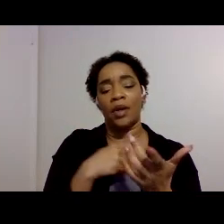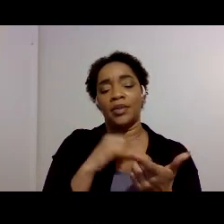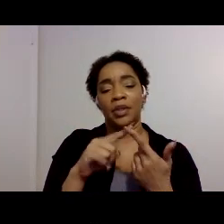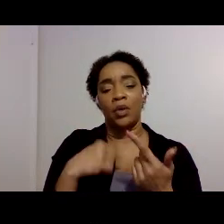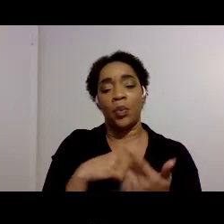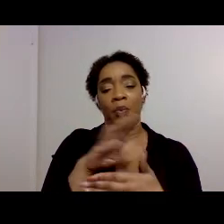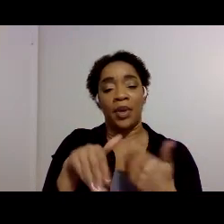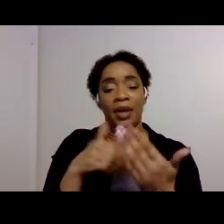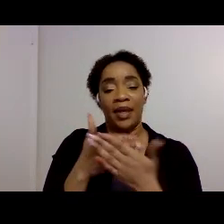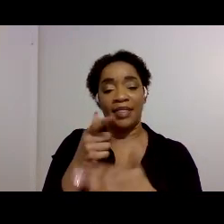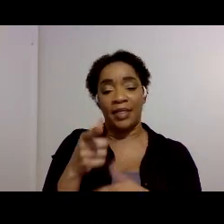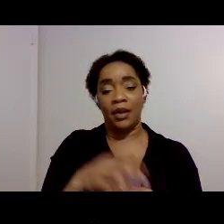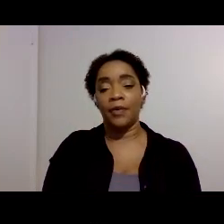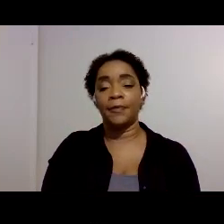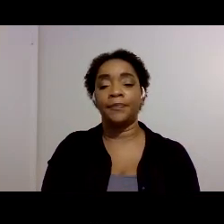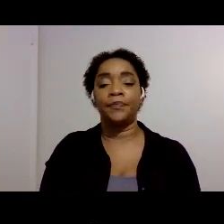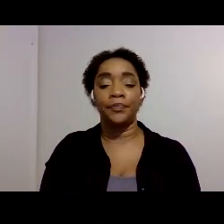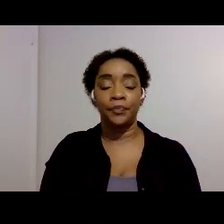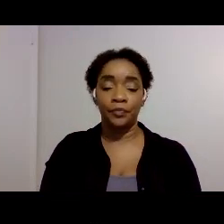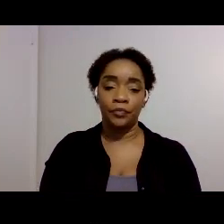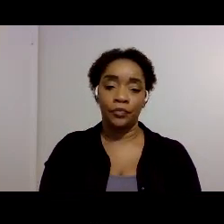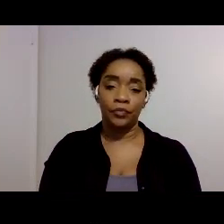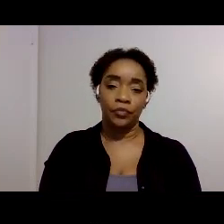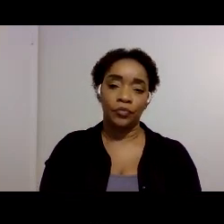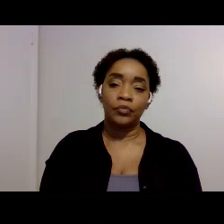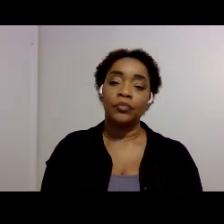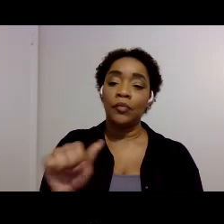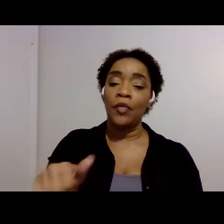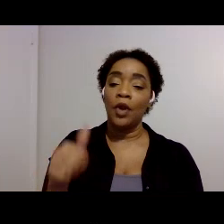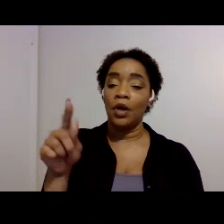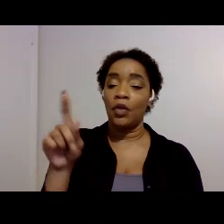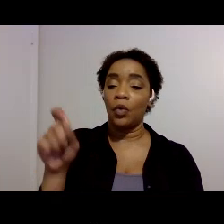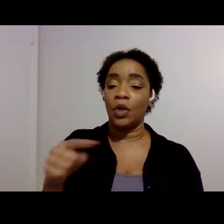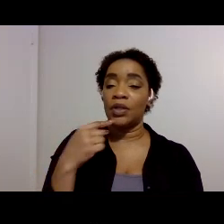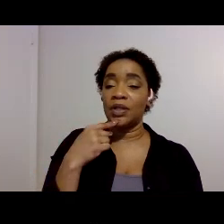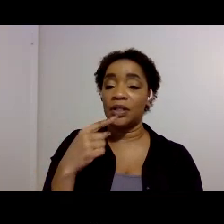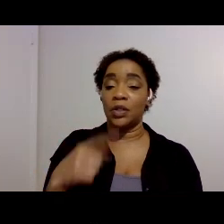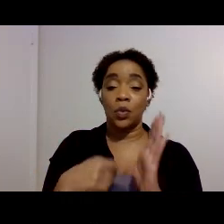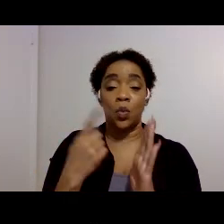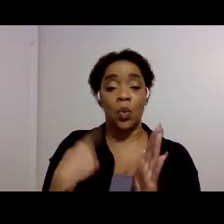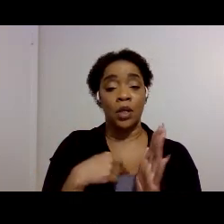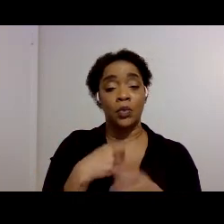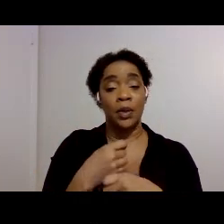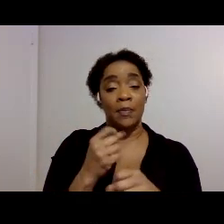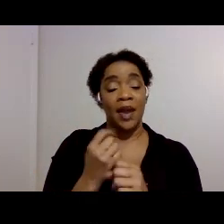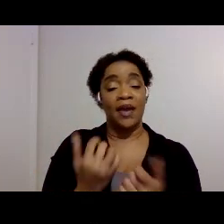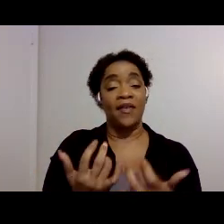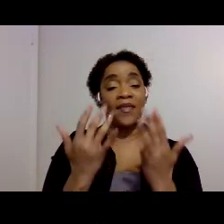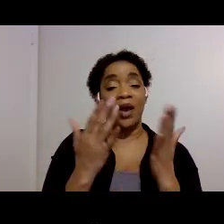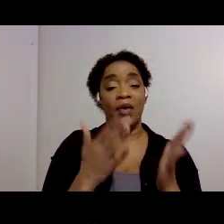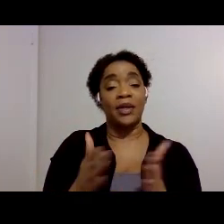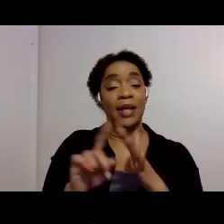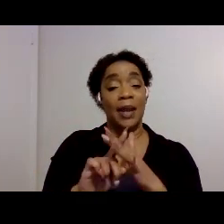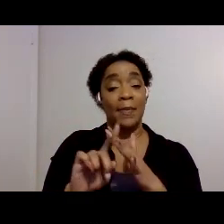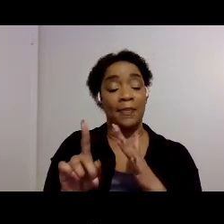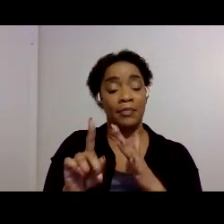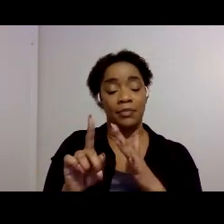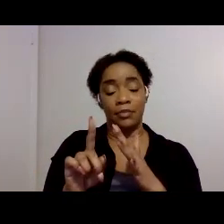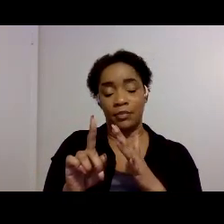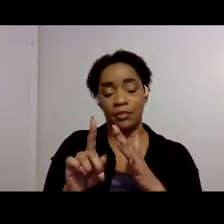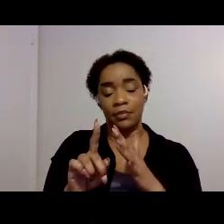Thank you. Um, Another question that we have is once we make a fire escape plan, where would you say is the best place to keep